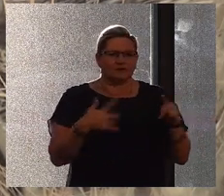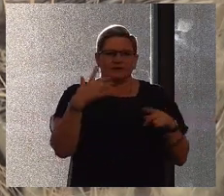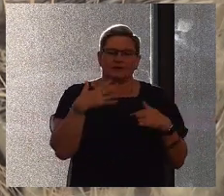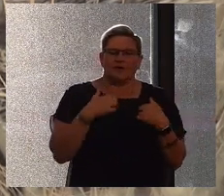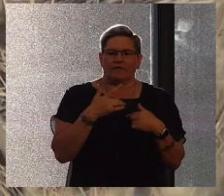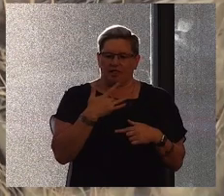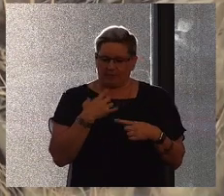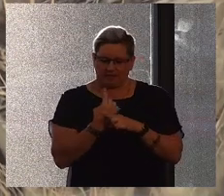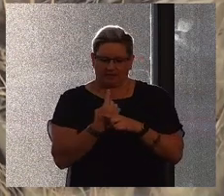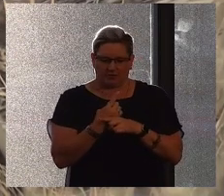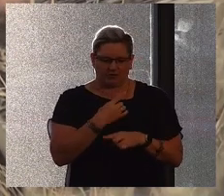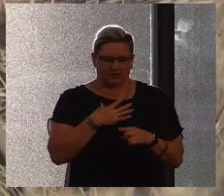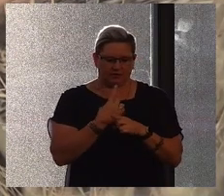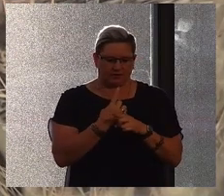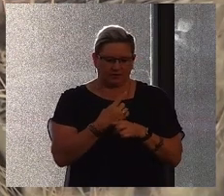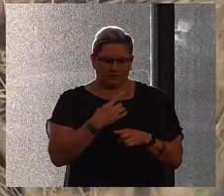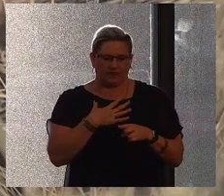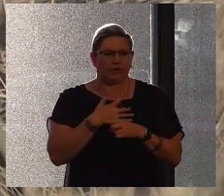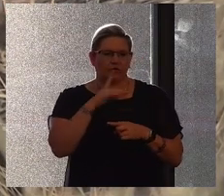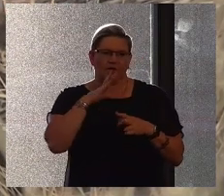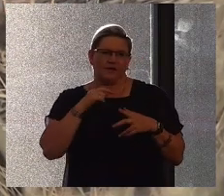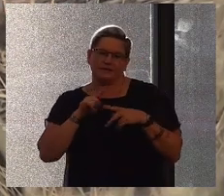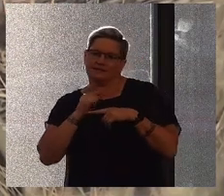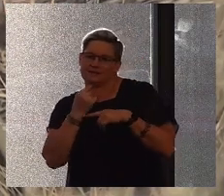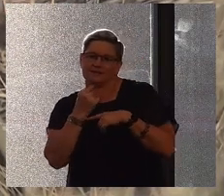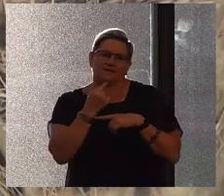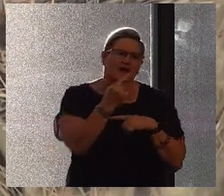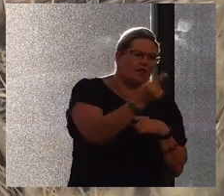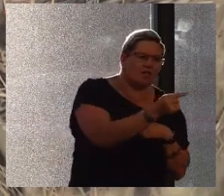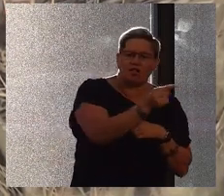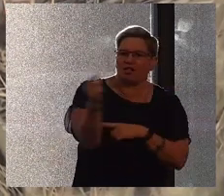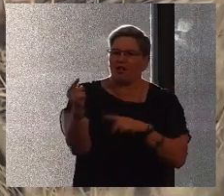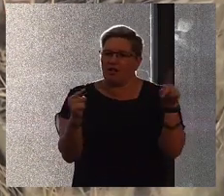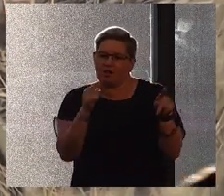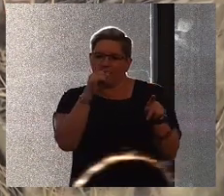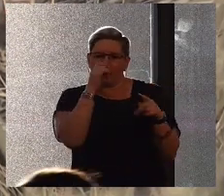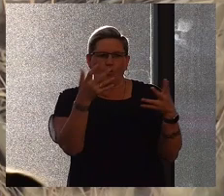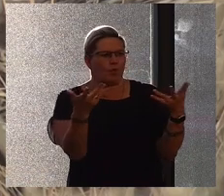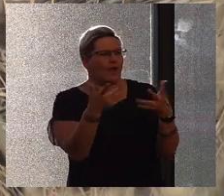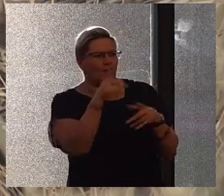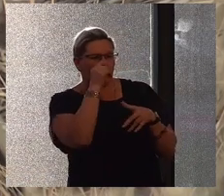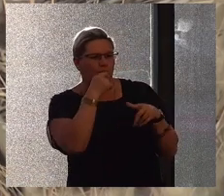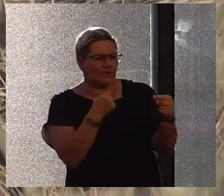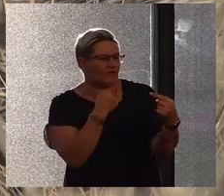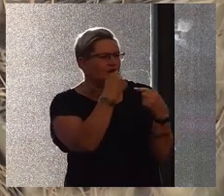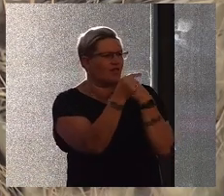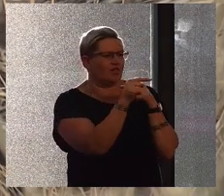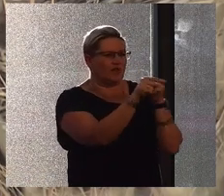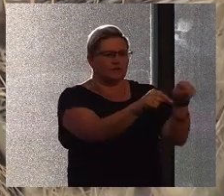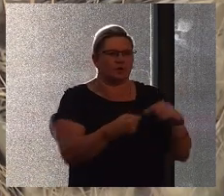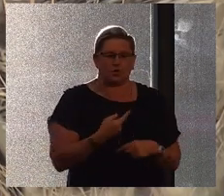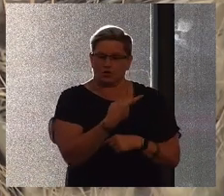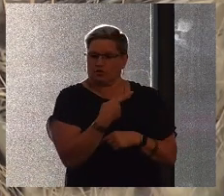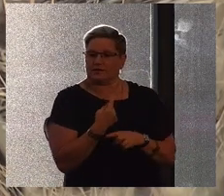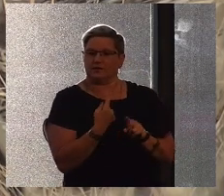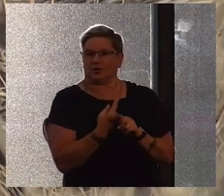chamber, bust out of the bubble, go take the message to where the people are at. Well, Corinne and I were